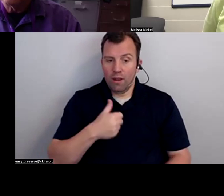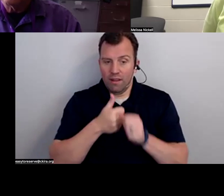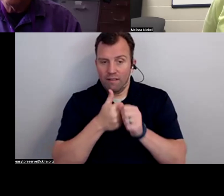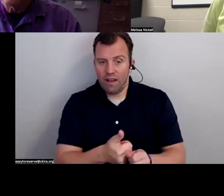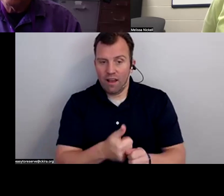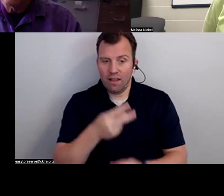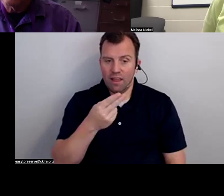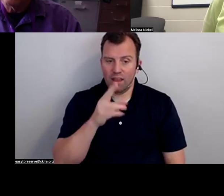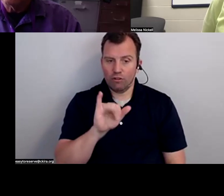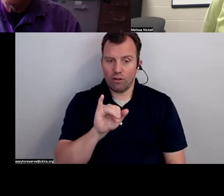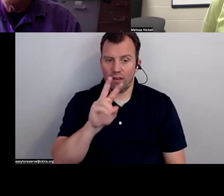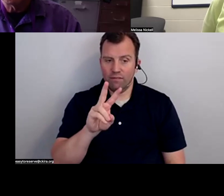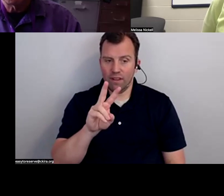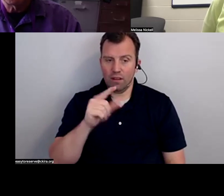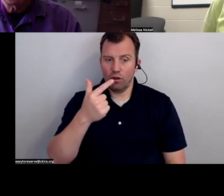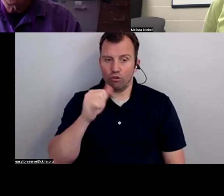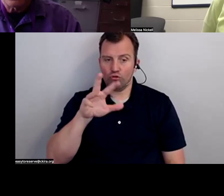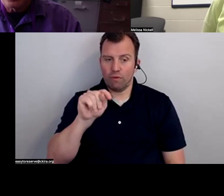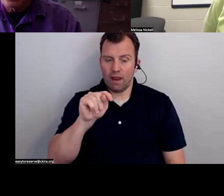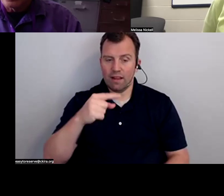grant cycle deadlines?